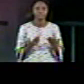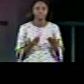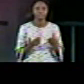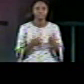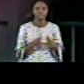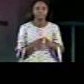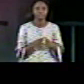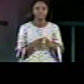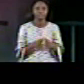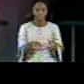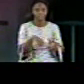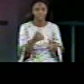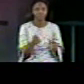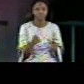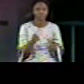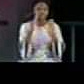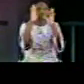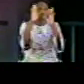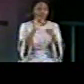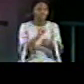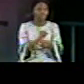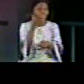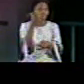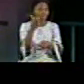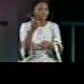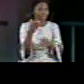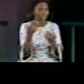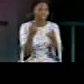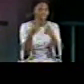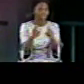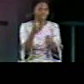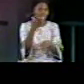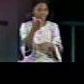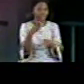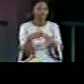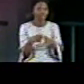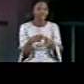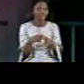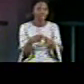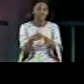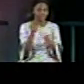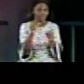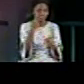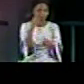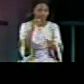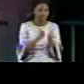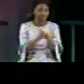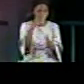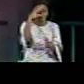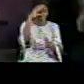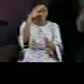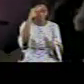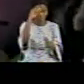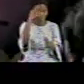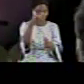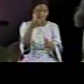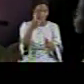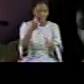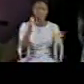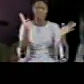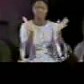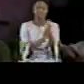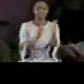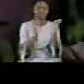another one there another one there another one there you can see that man there you can see that man there put your hands